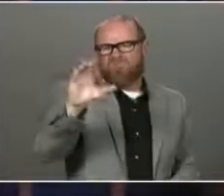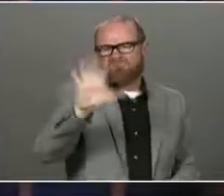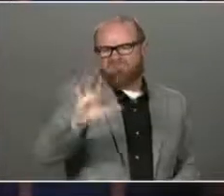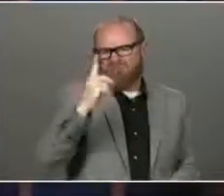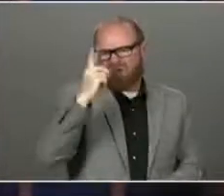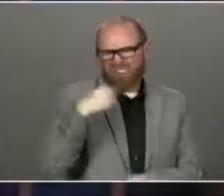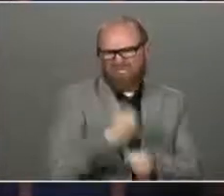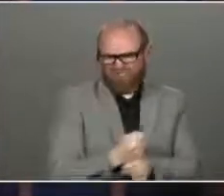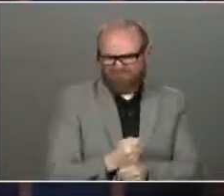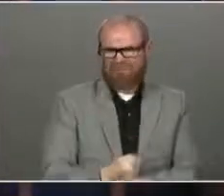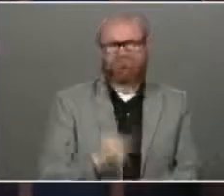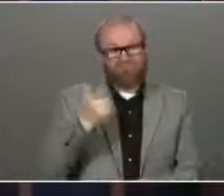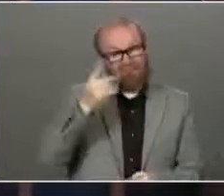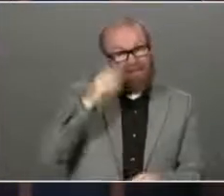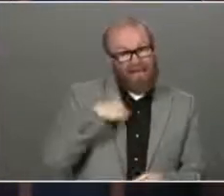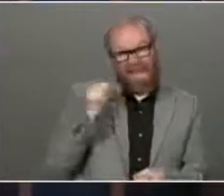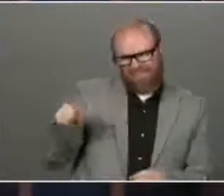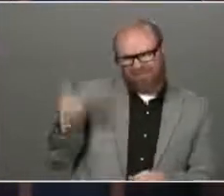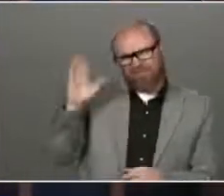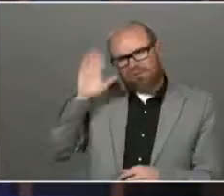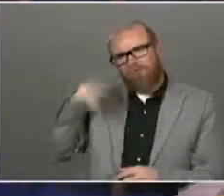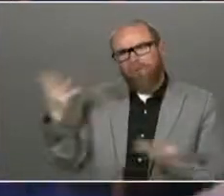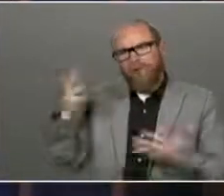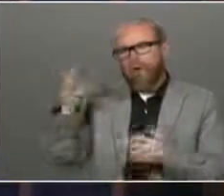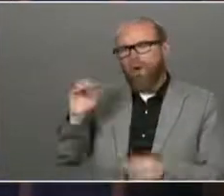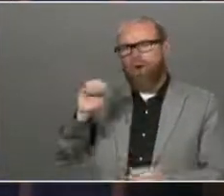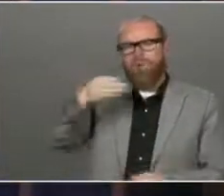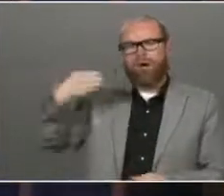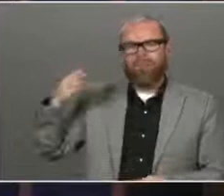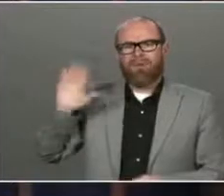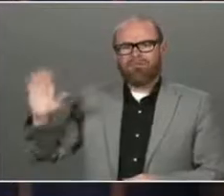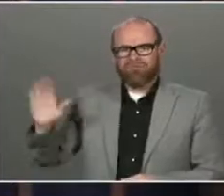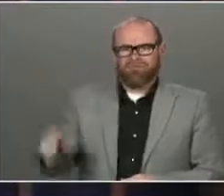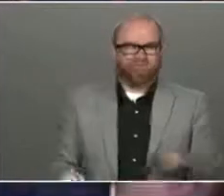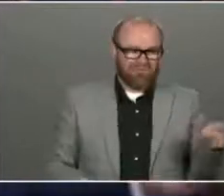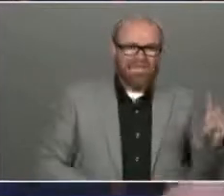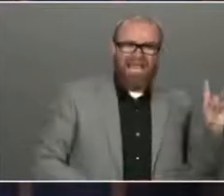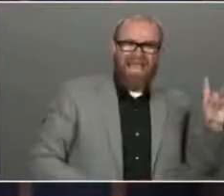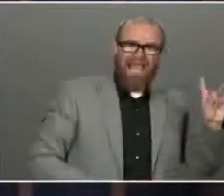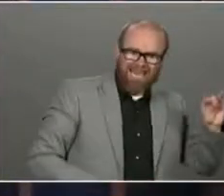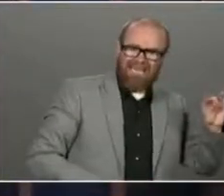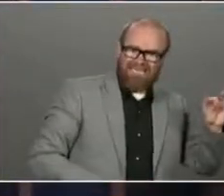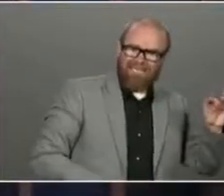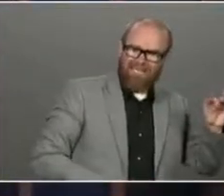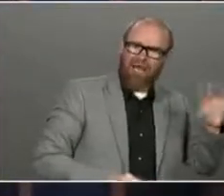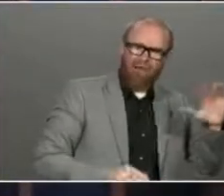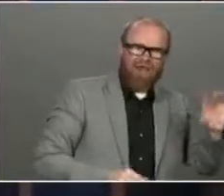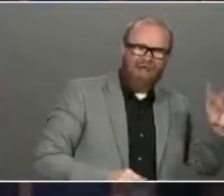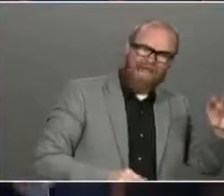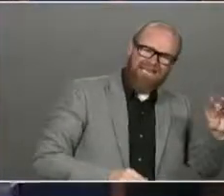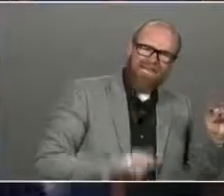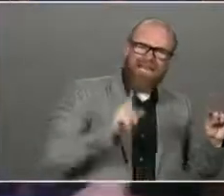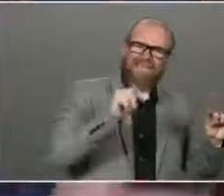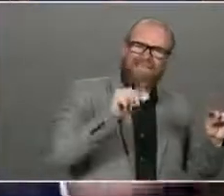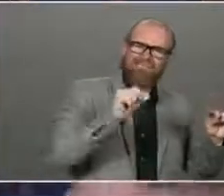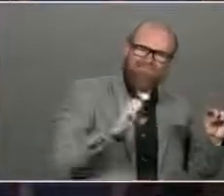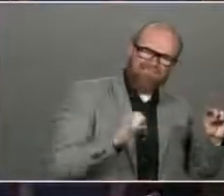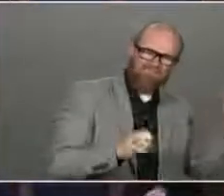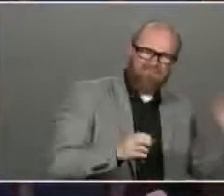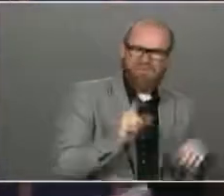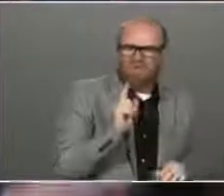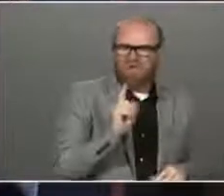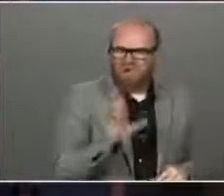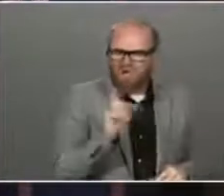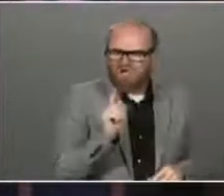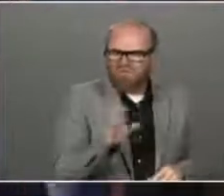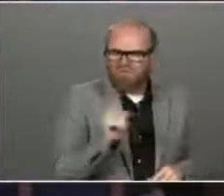what the Obama administration was doing?" And it was over 80 leases per year, somewhere in that range, about 80 leases per year. So yes, there was a